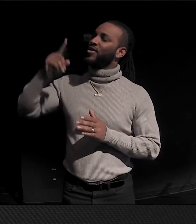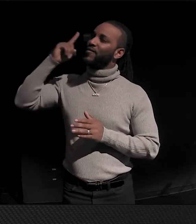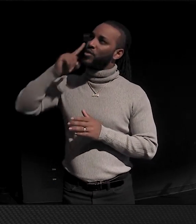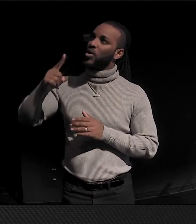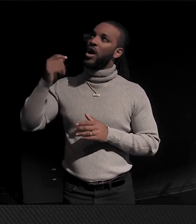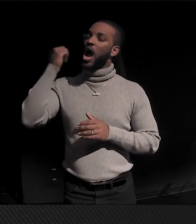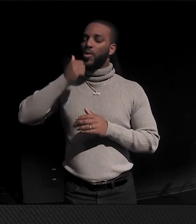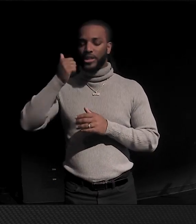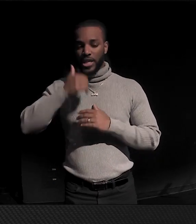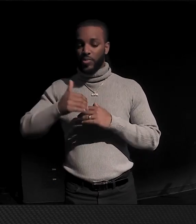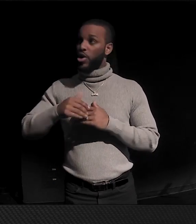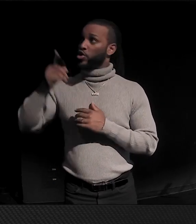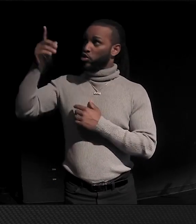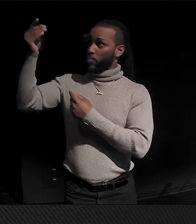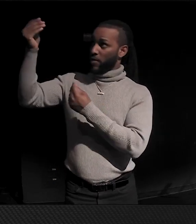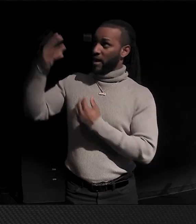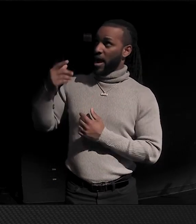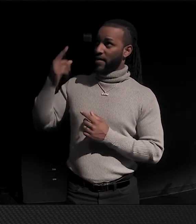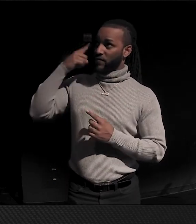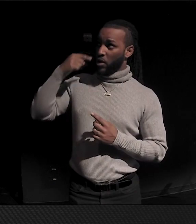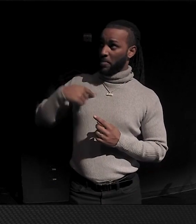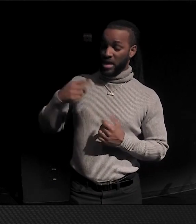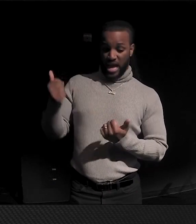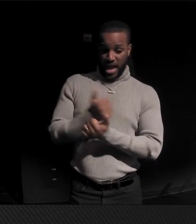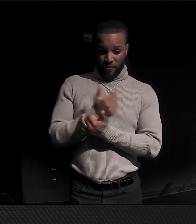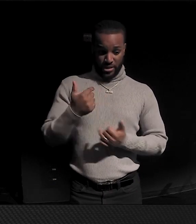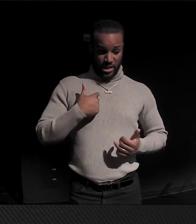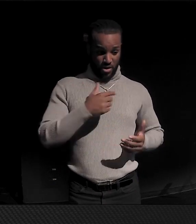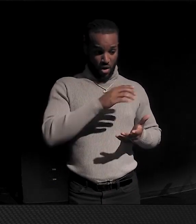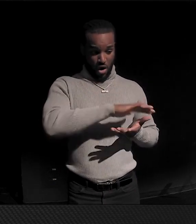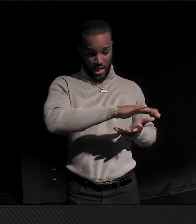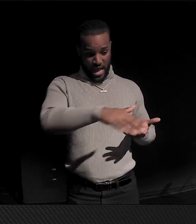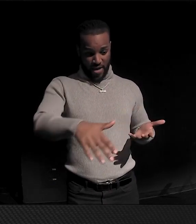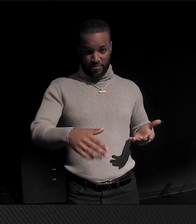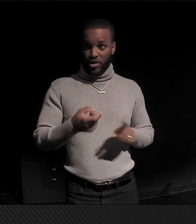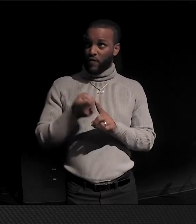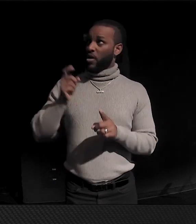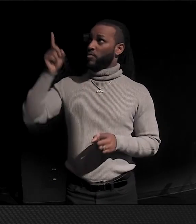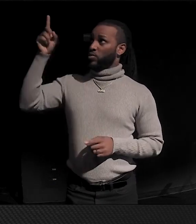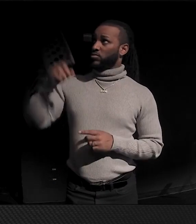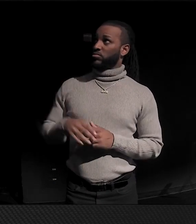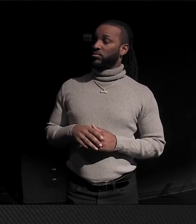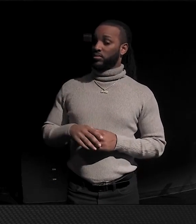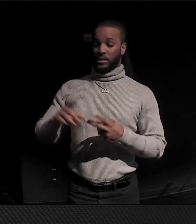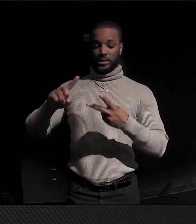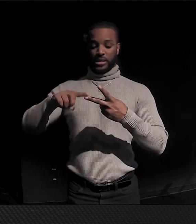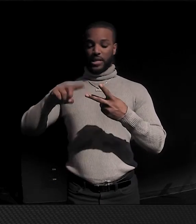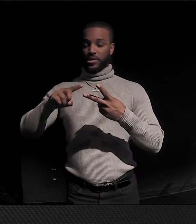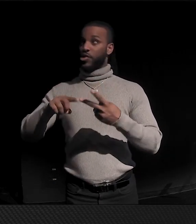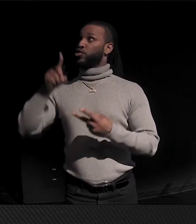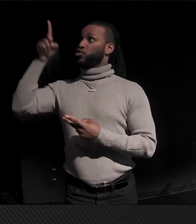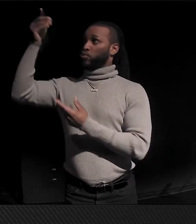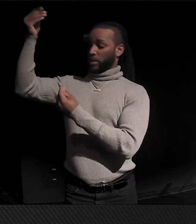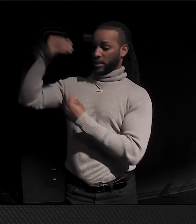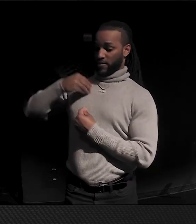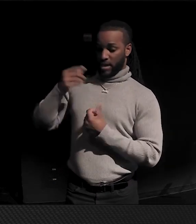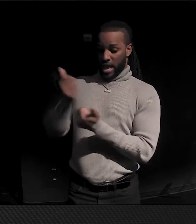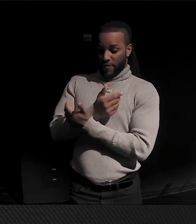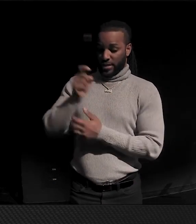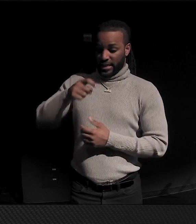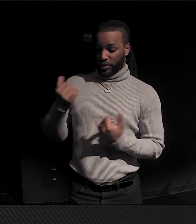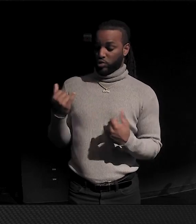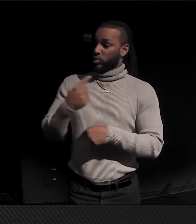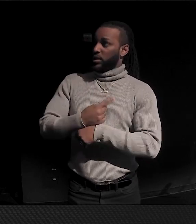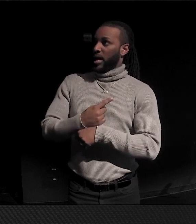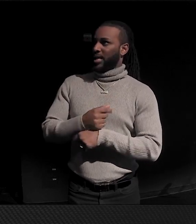for me. All I have is from you. And we put everything out there. The second thing we do is we say, you provide me for what I need today. You don't provide